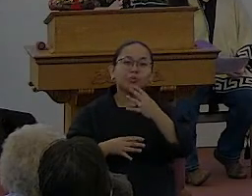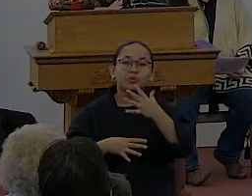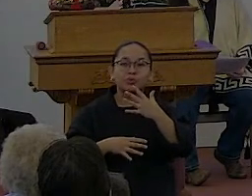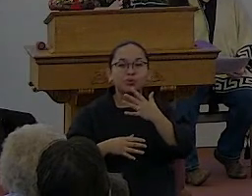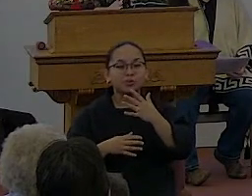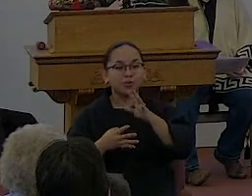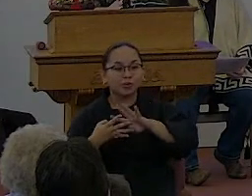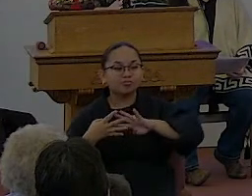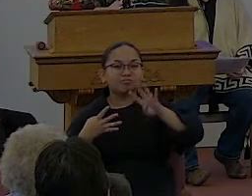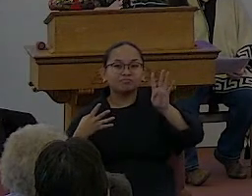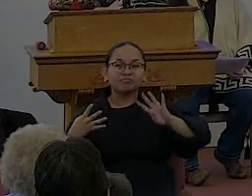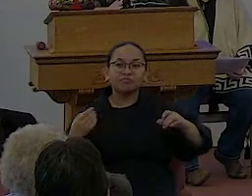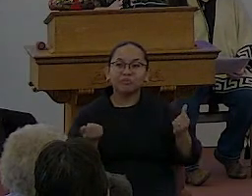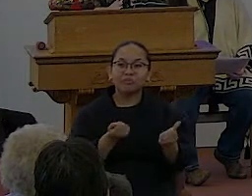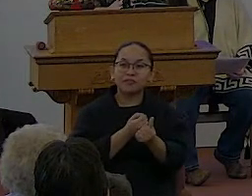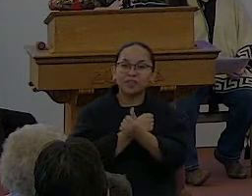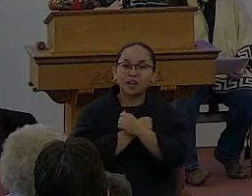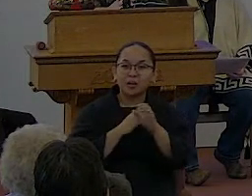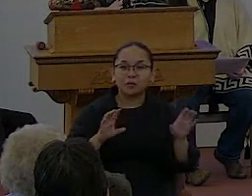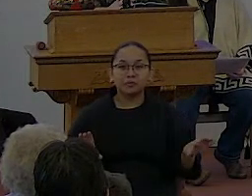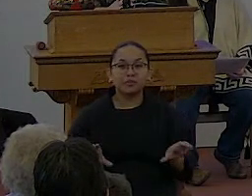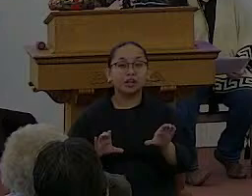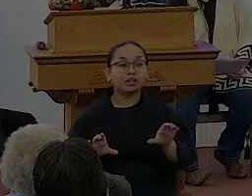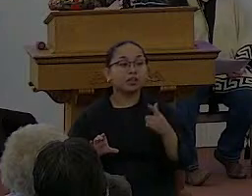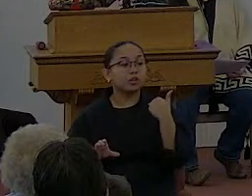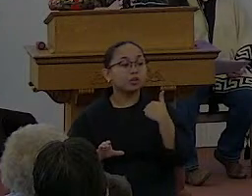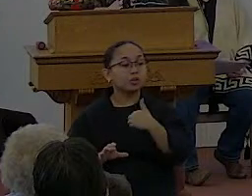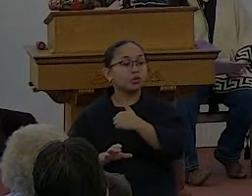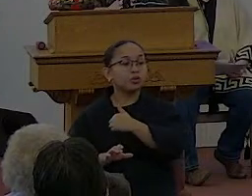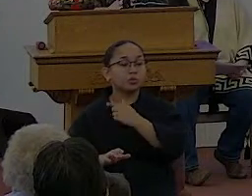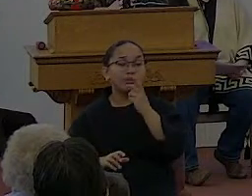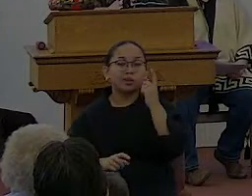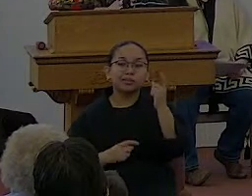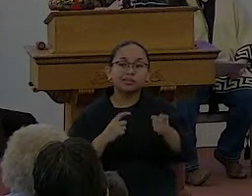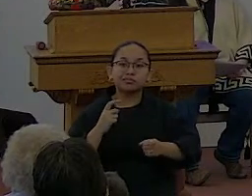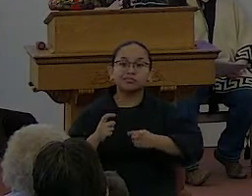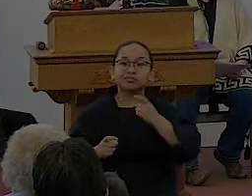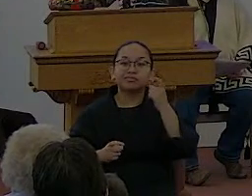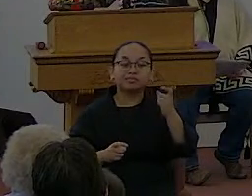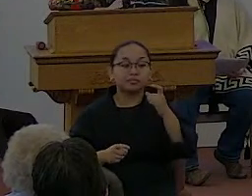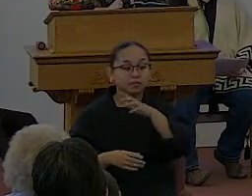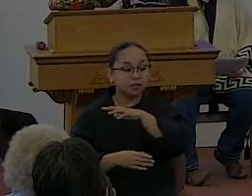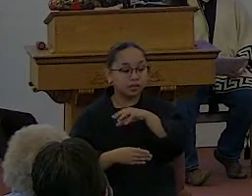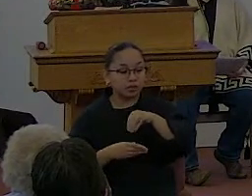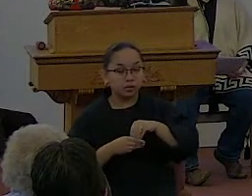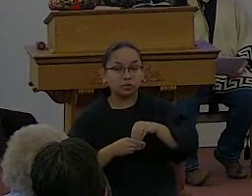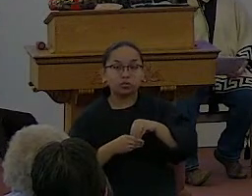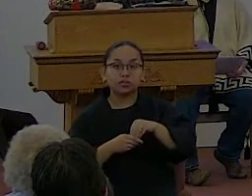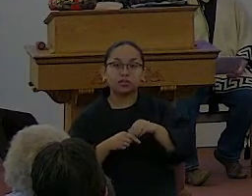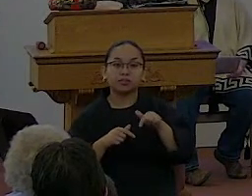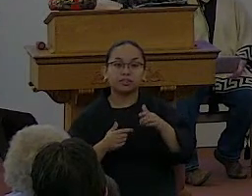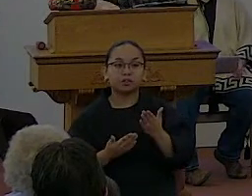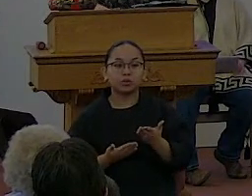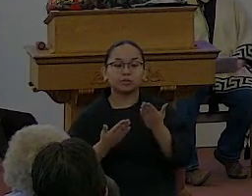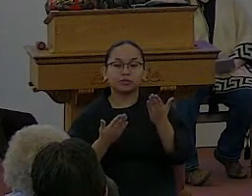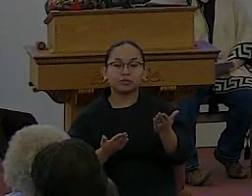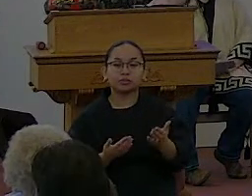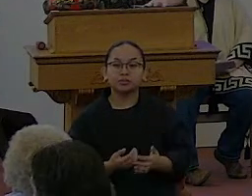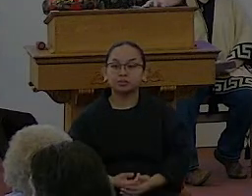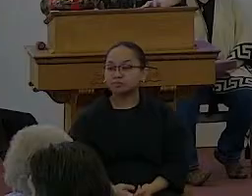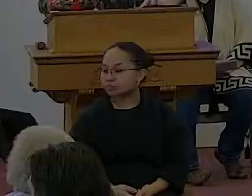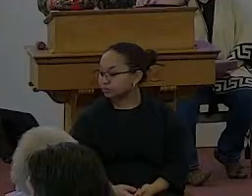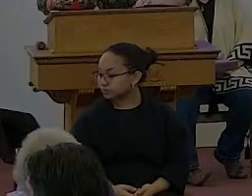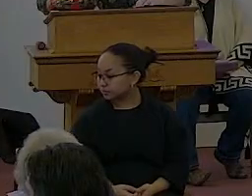and action. We dedicate our many gifts, including these offerings.